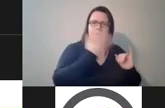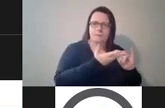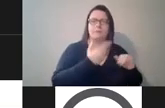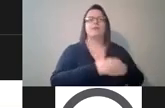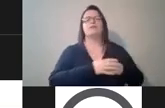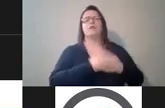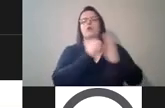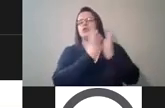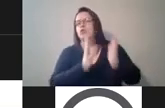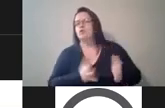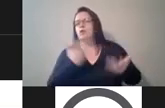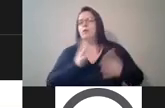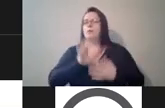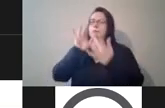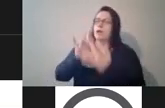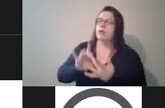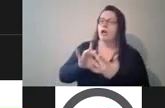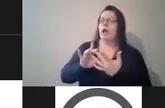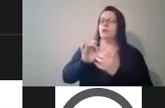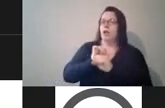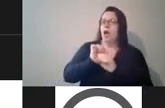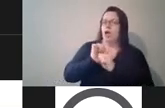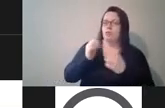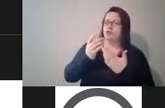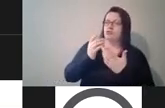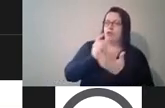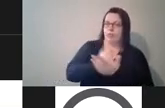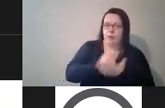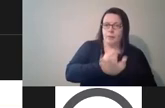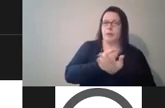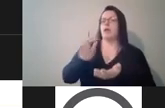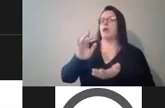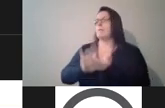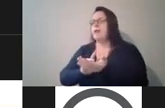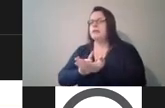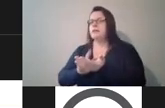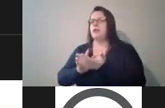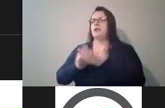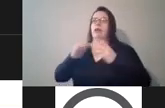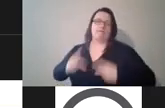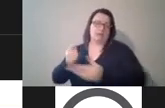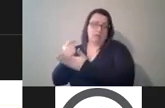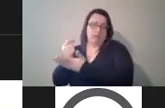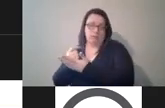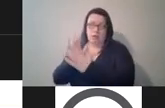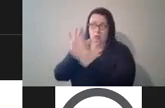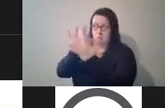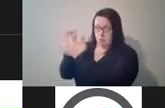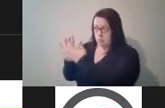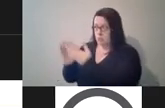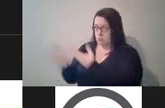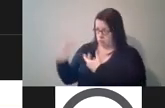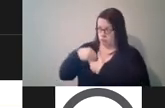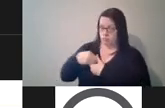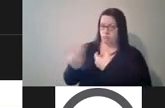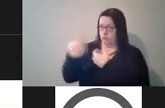out to an OT, medicine, and physiotherapy, for example. So that team will come together and sort of